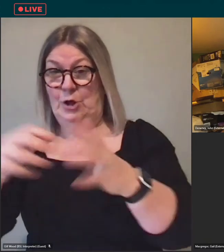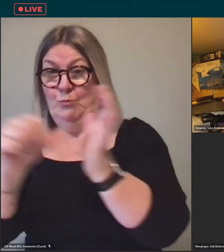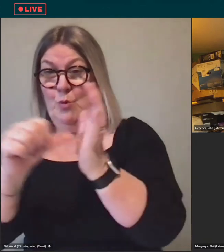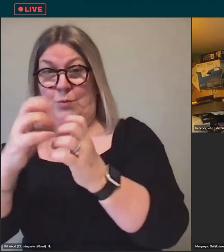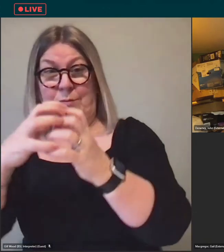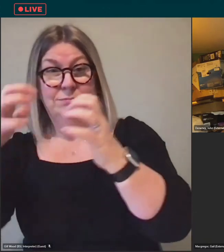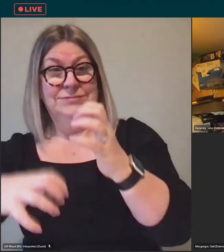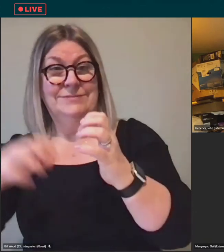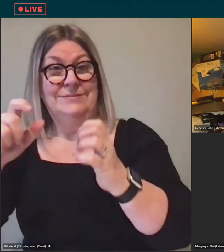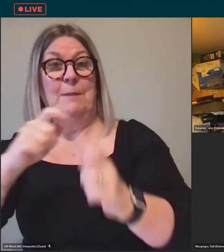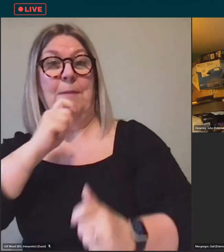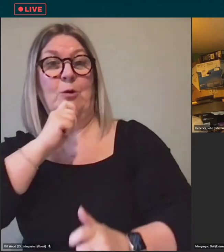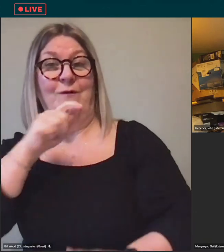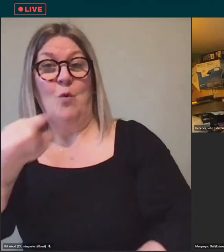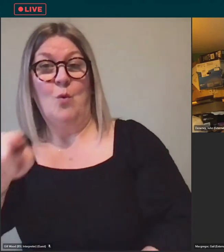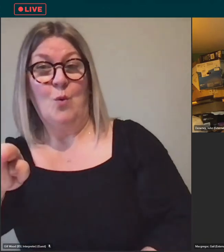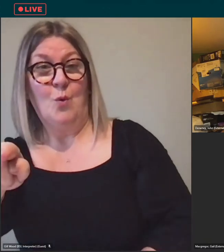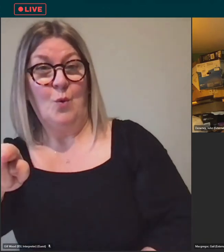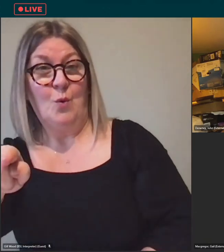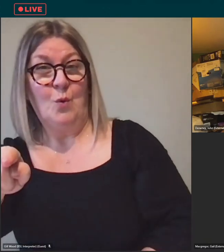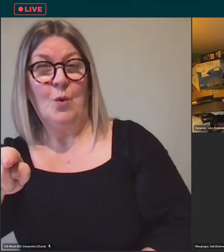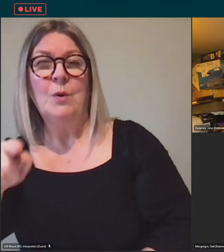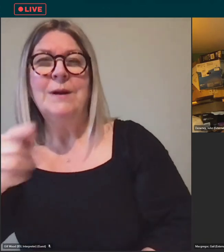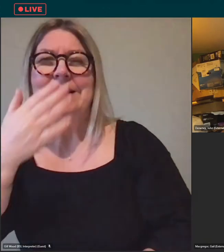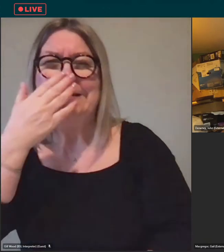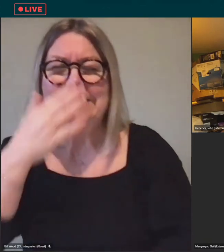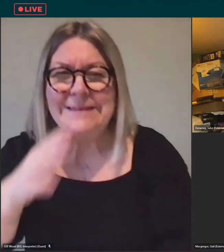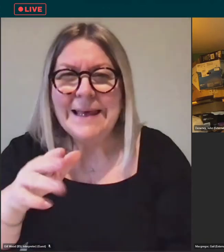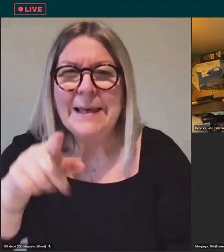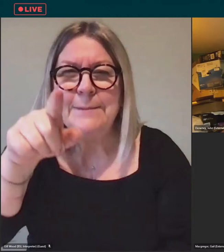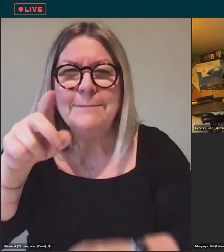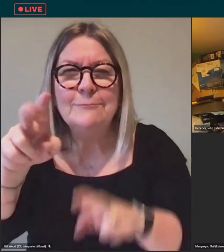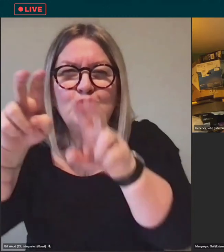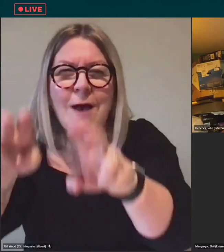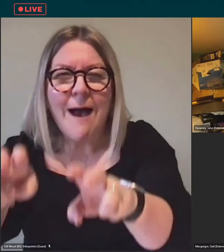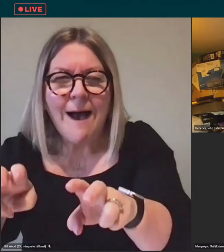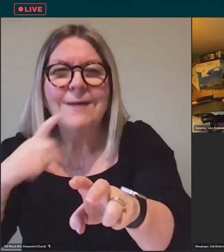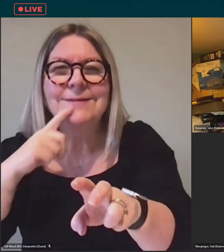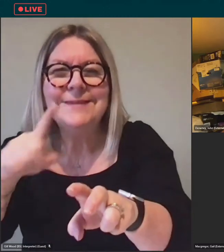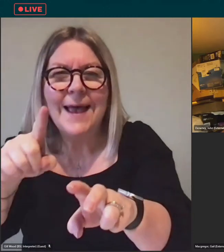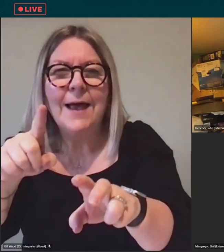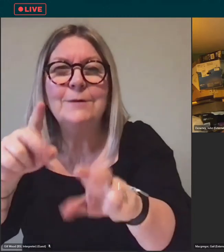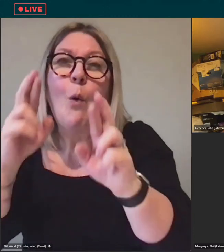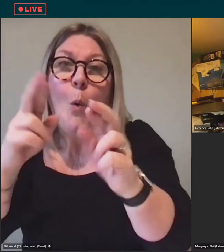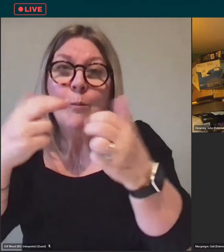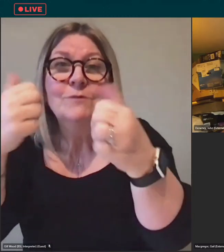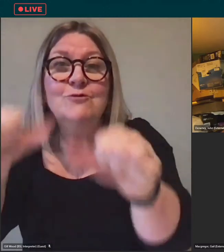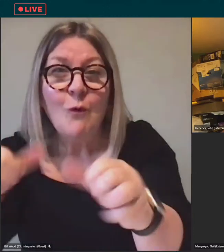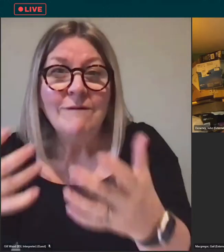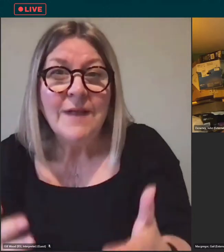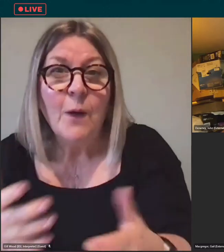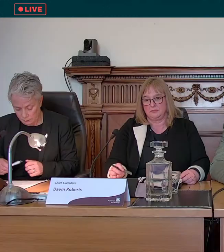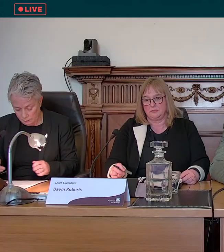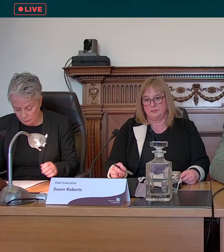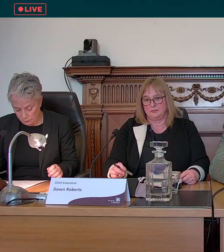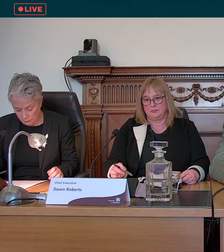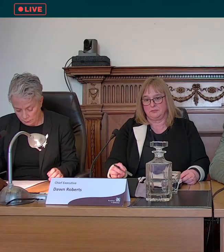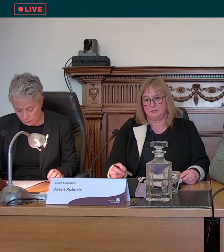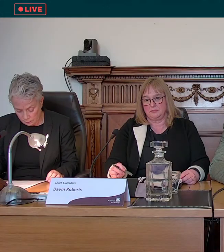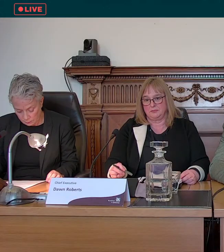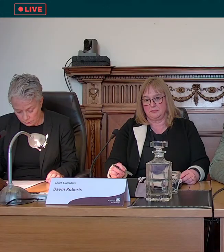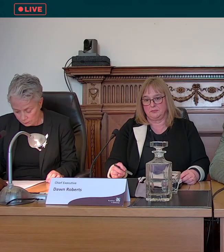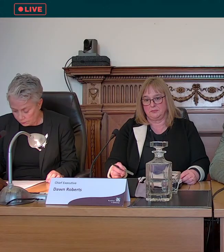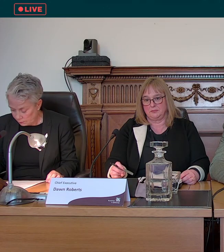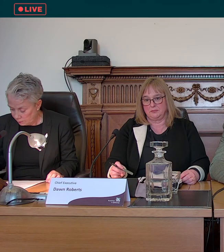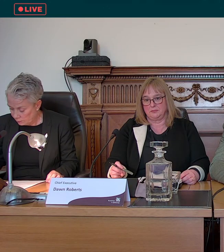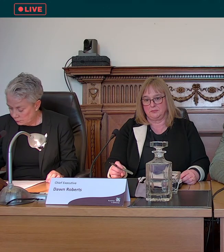mic. Although I see in chat he's made thanks, he said thanks, so he may have gotten that sorted out now. Thanks, Councillor